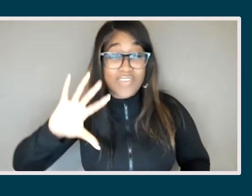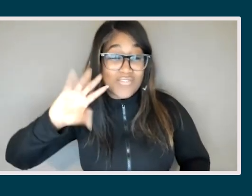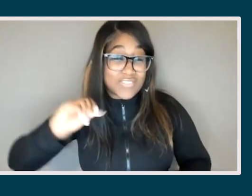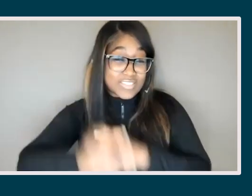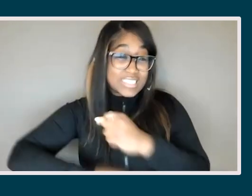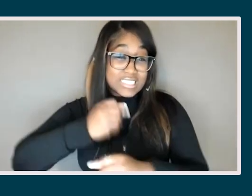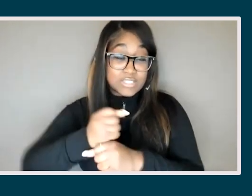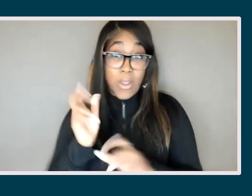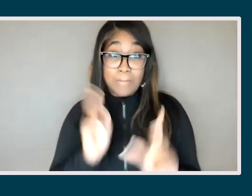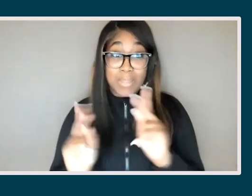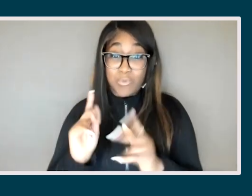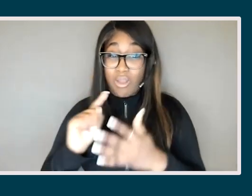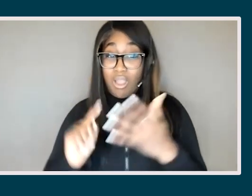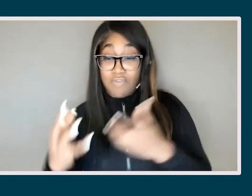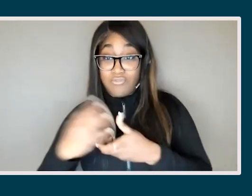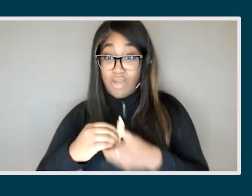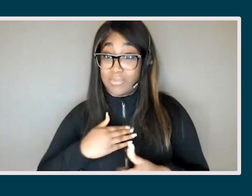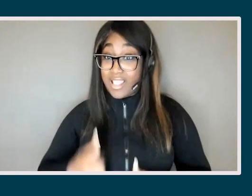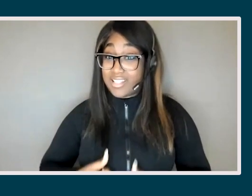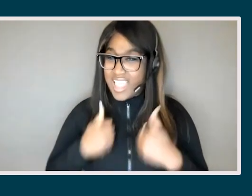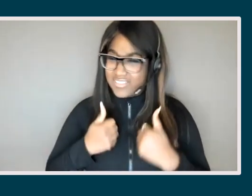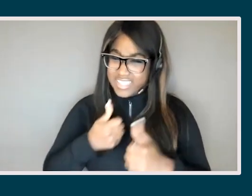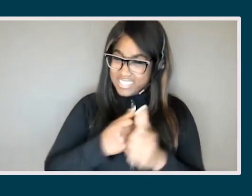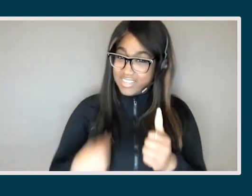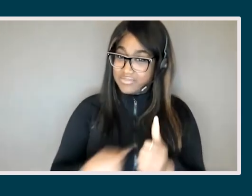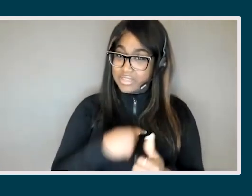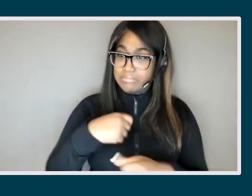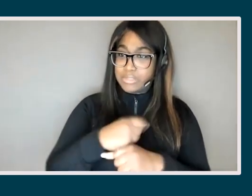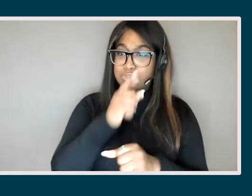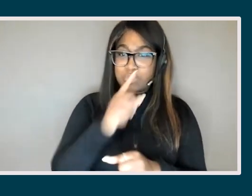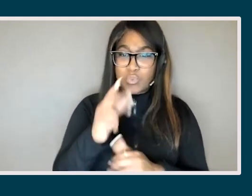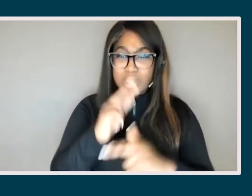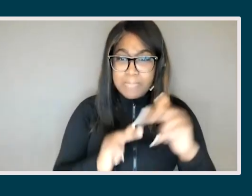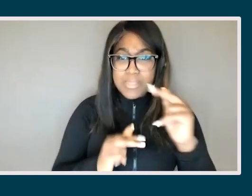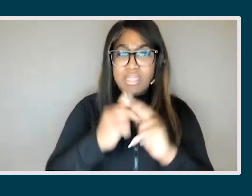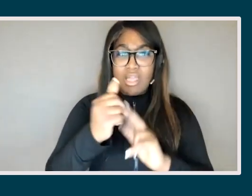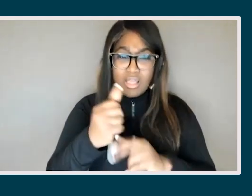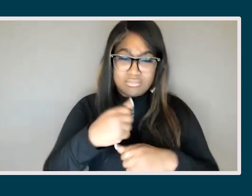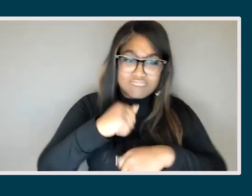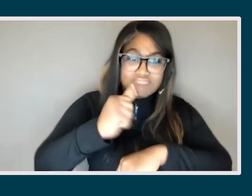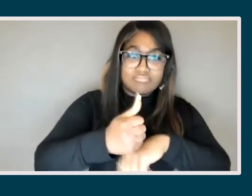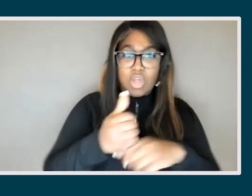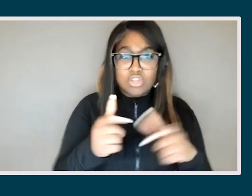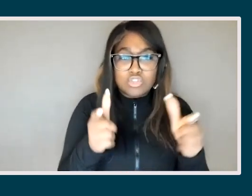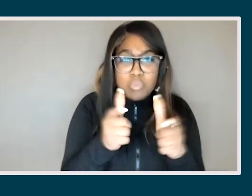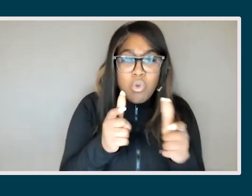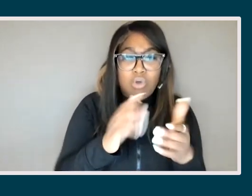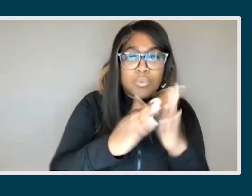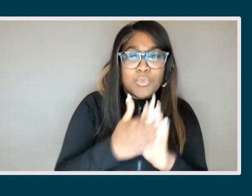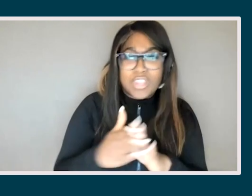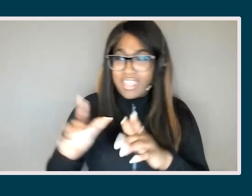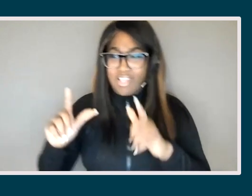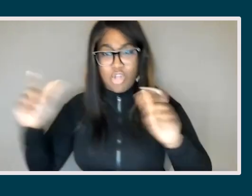my life, and we each have to make sure we're building small community, larger communities,